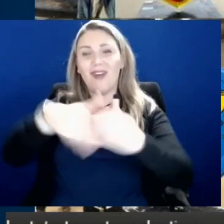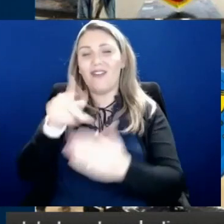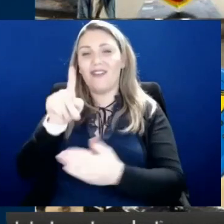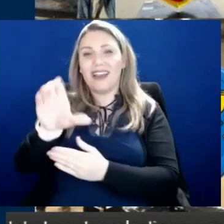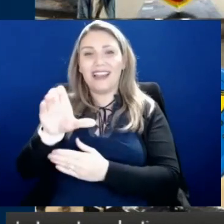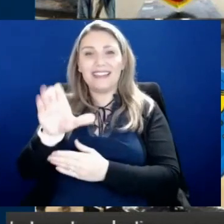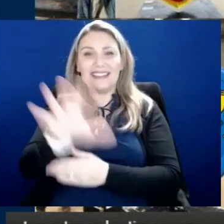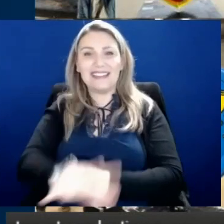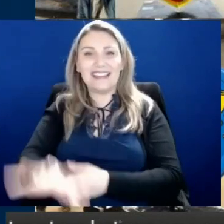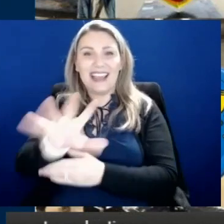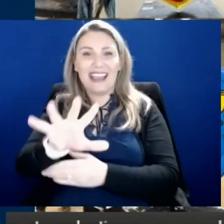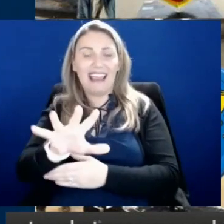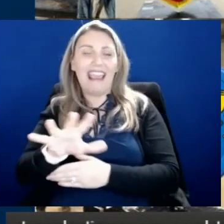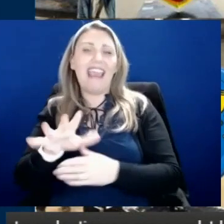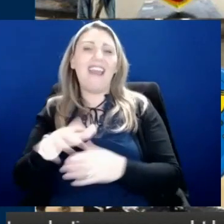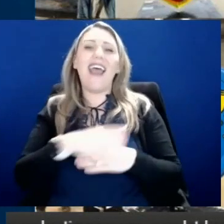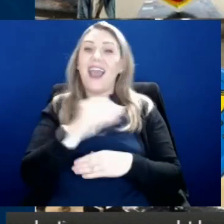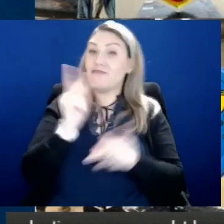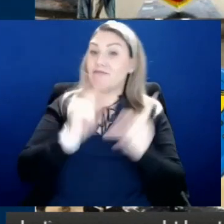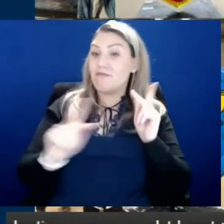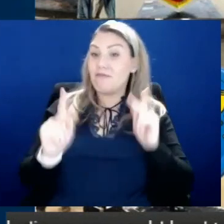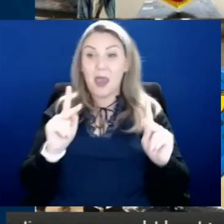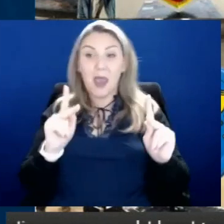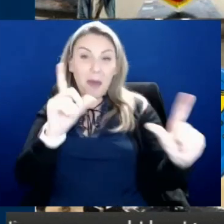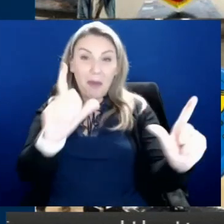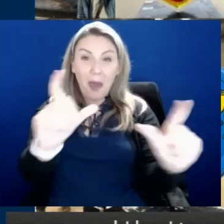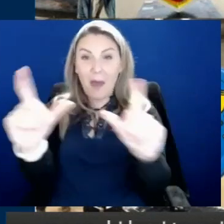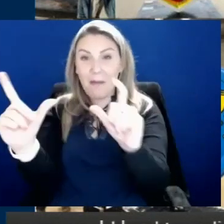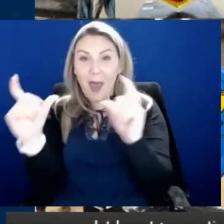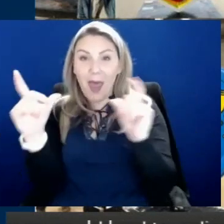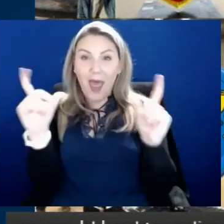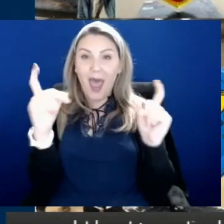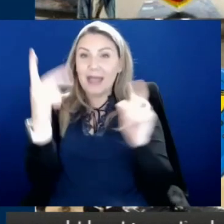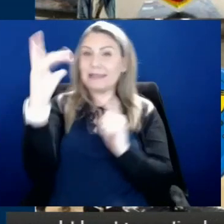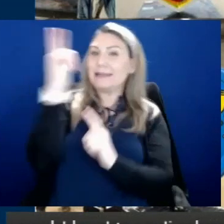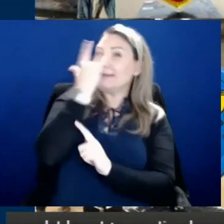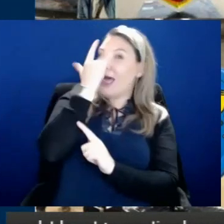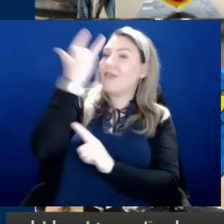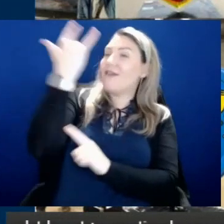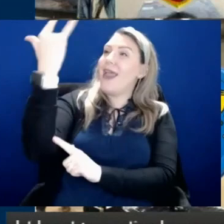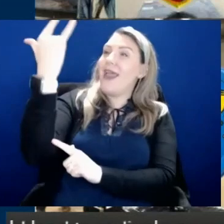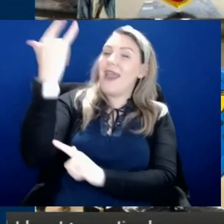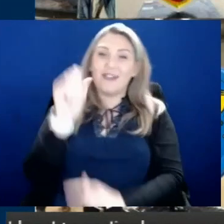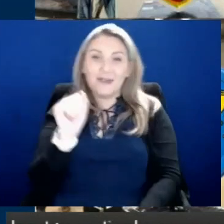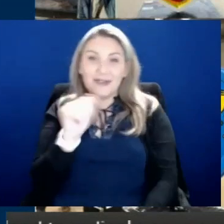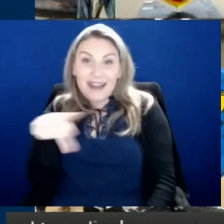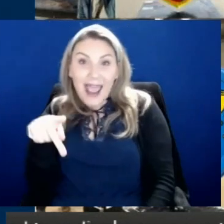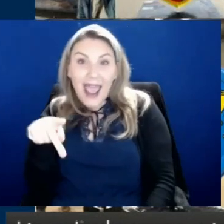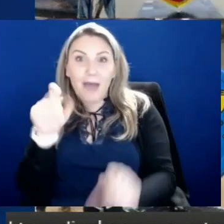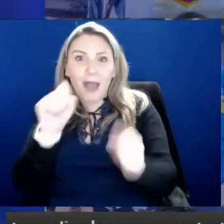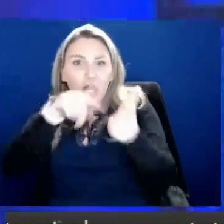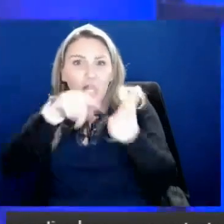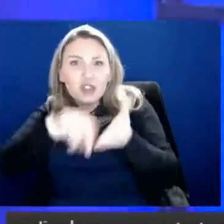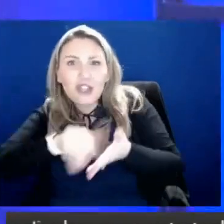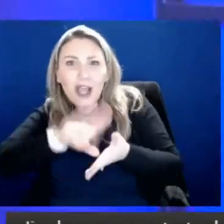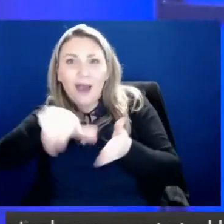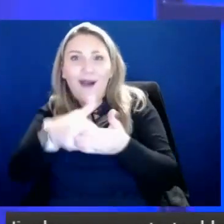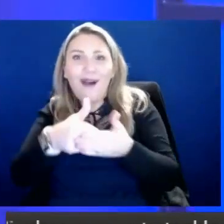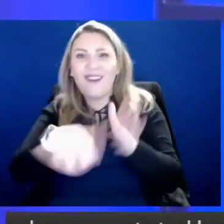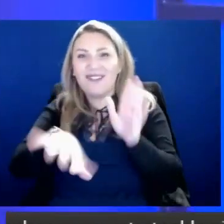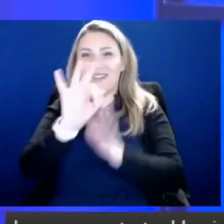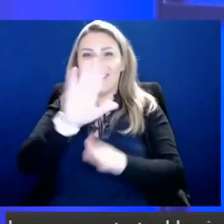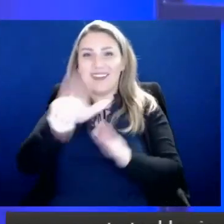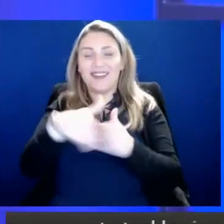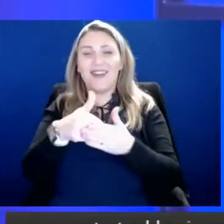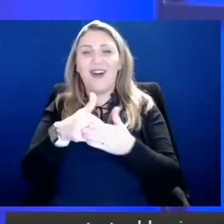people have been going around and doing it. And you can take selfies, and I guess there's an app out there now that you can check all this out. So you can find the